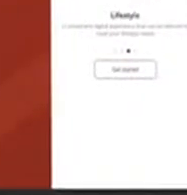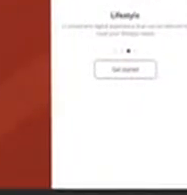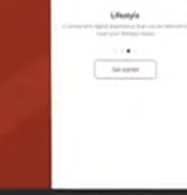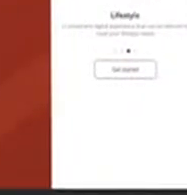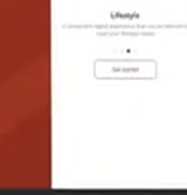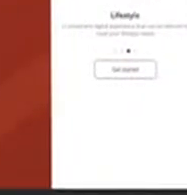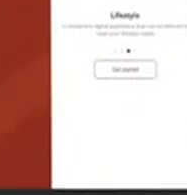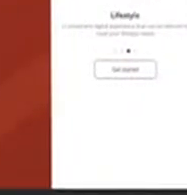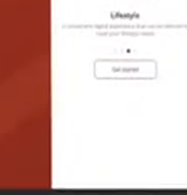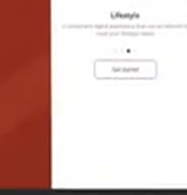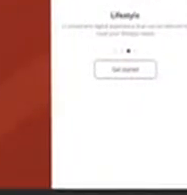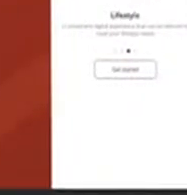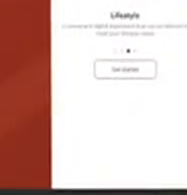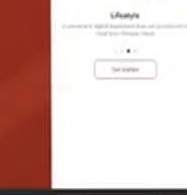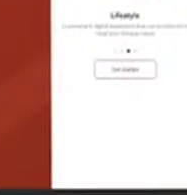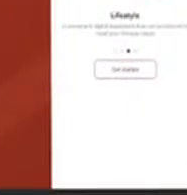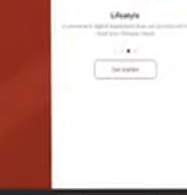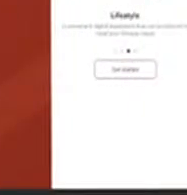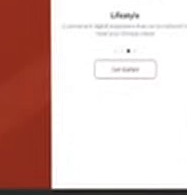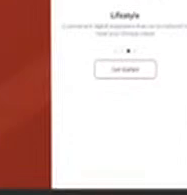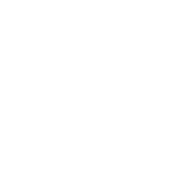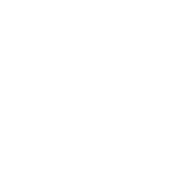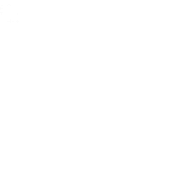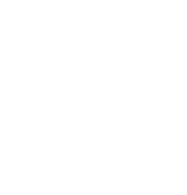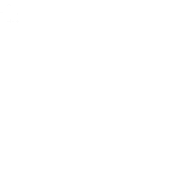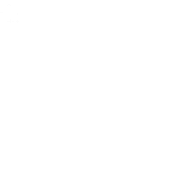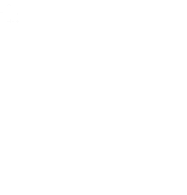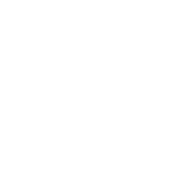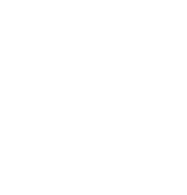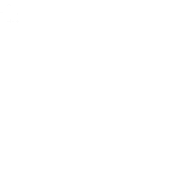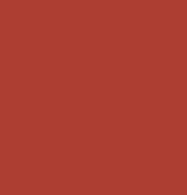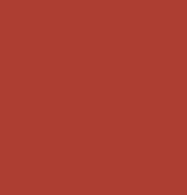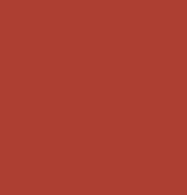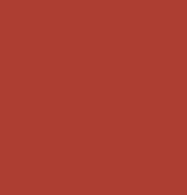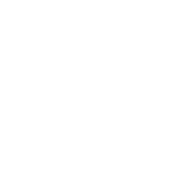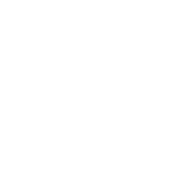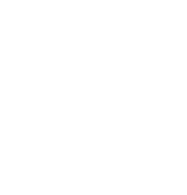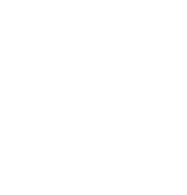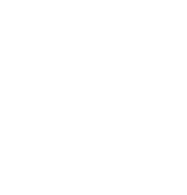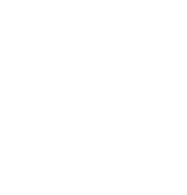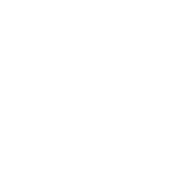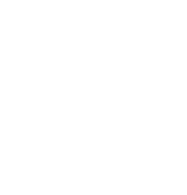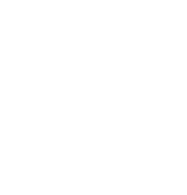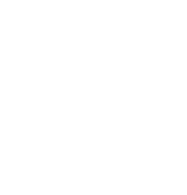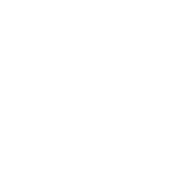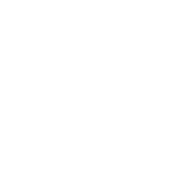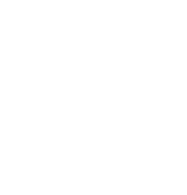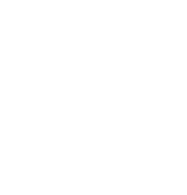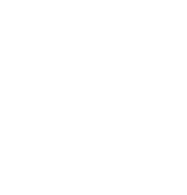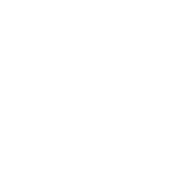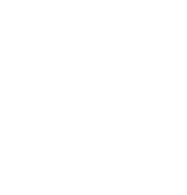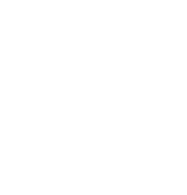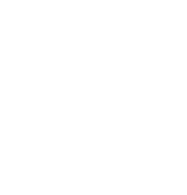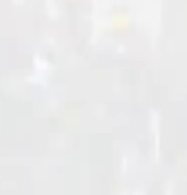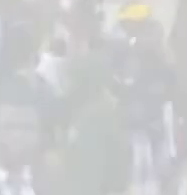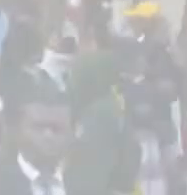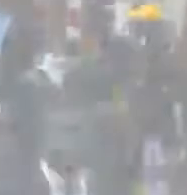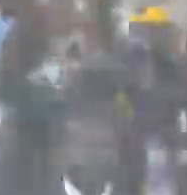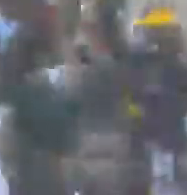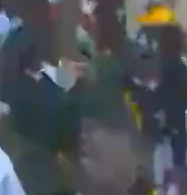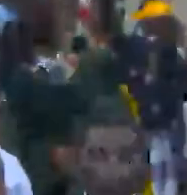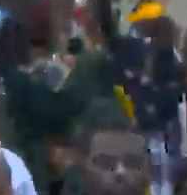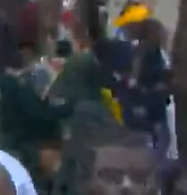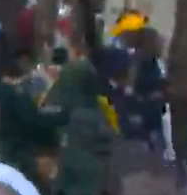App or Equity Online and start saving today. Kusave ni rahisi na Equity.